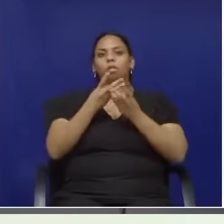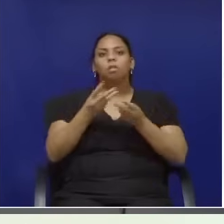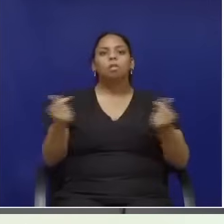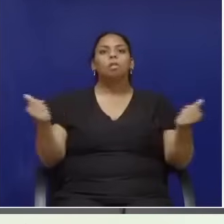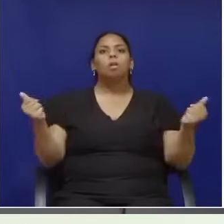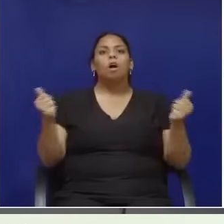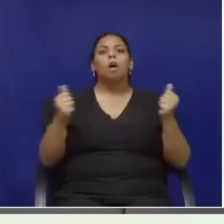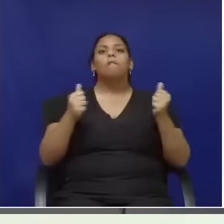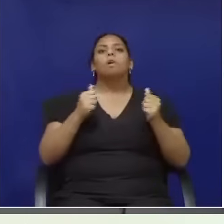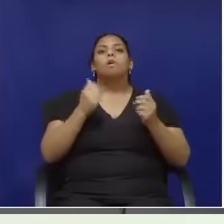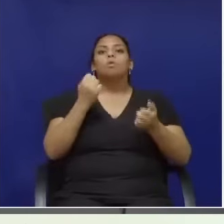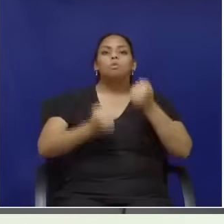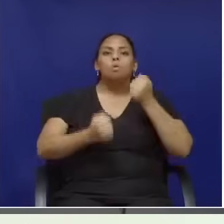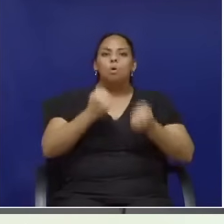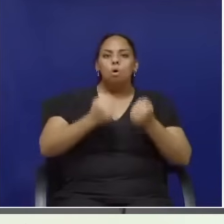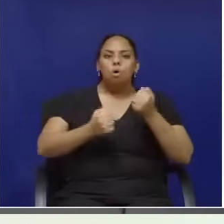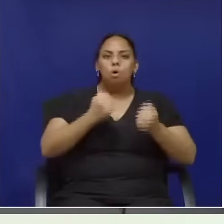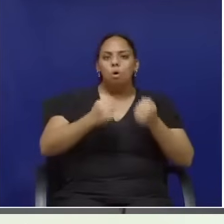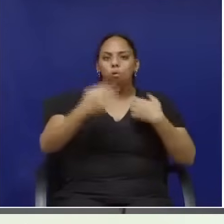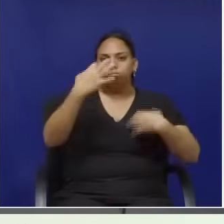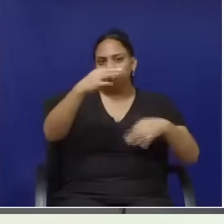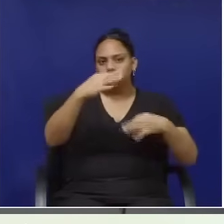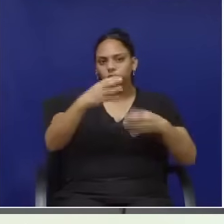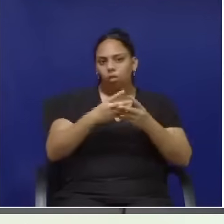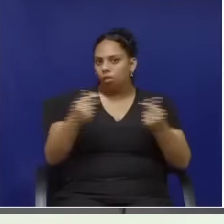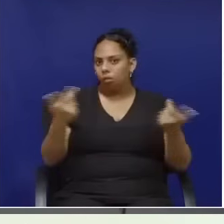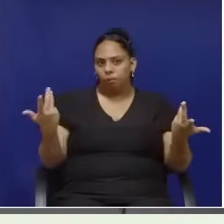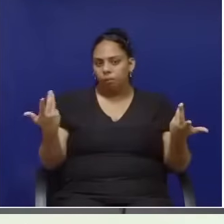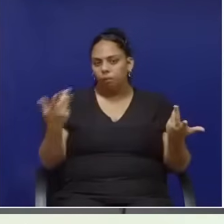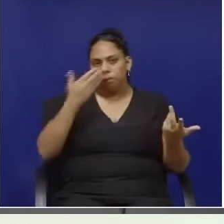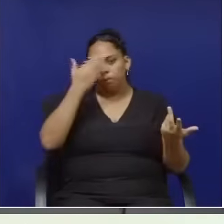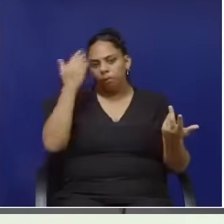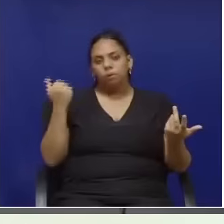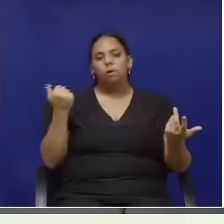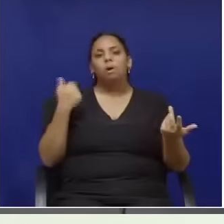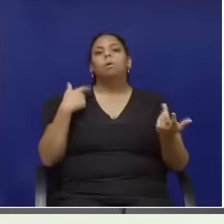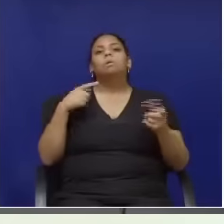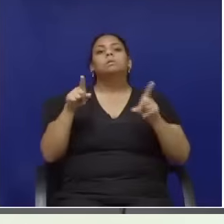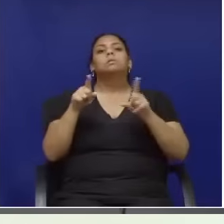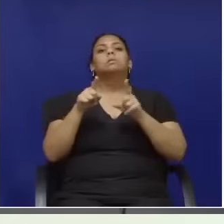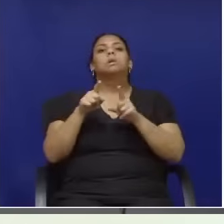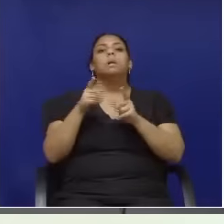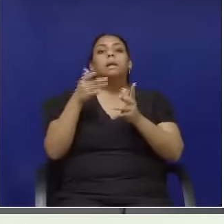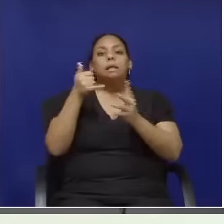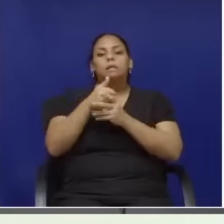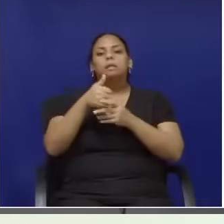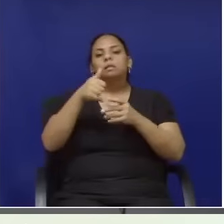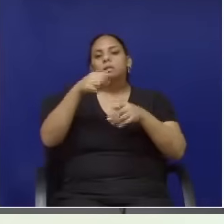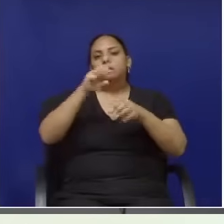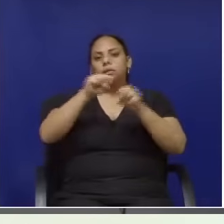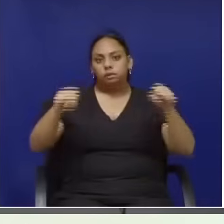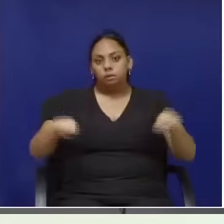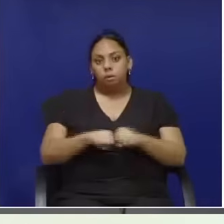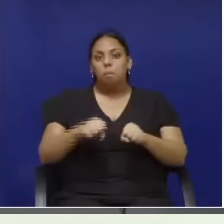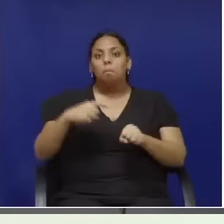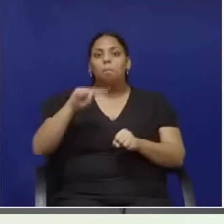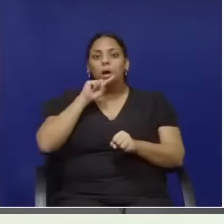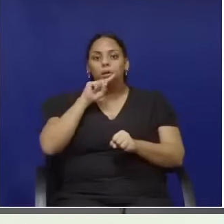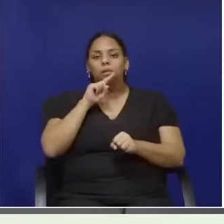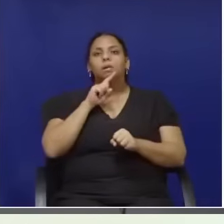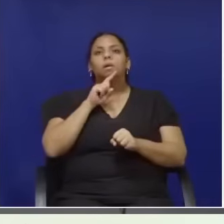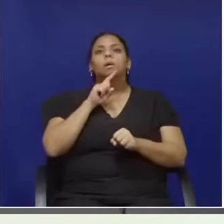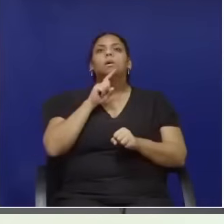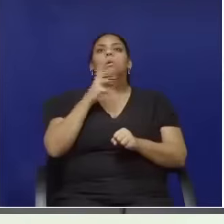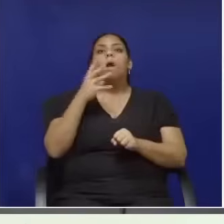court records affecting court proceedings and causing dysfunctionality in the system. However, there's